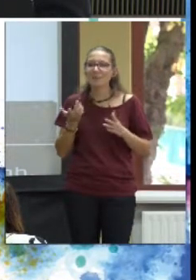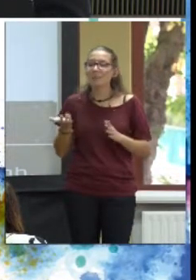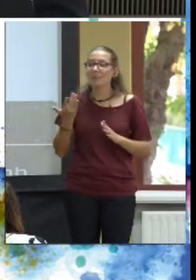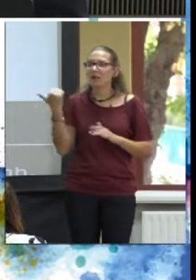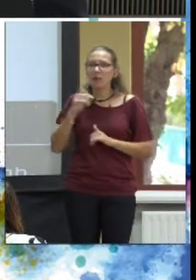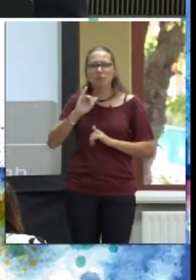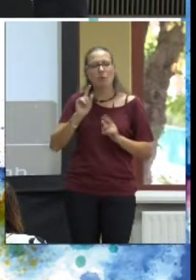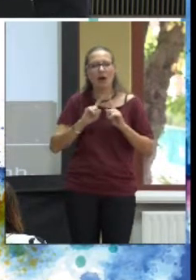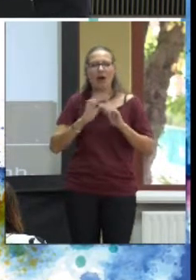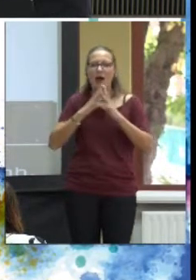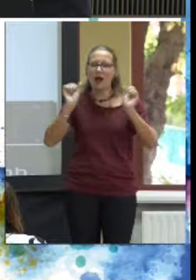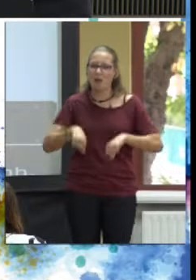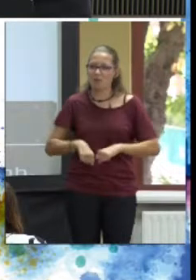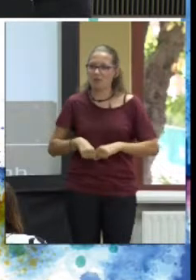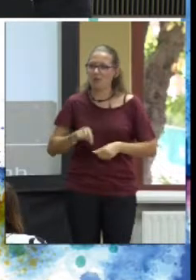So here